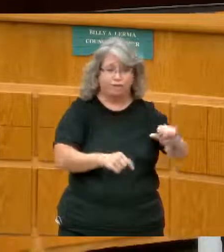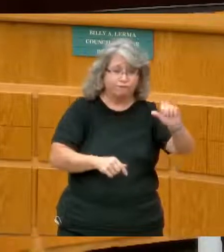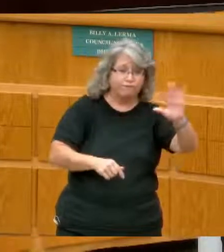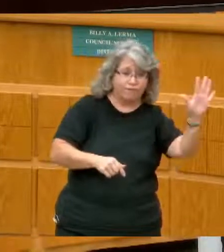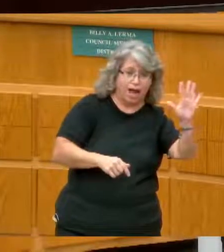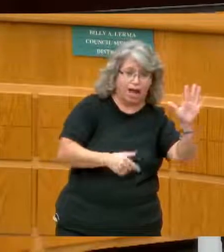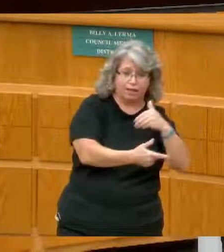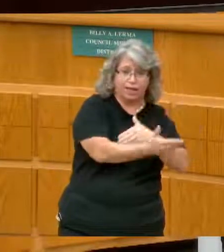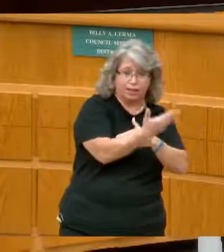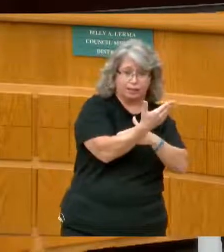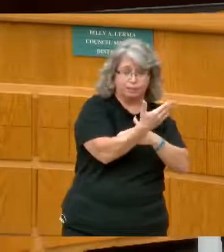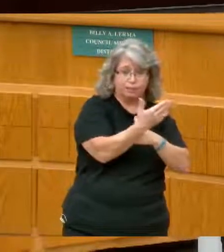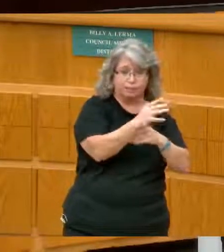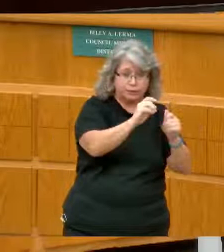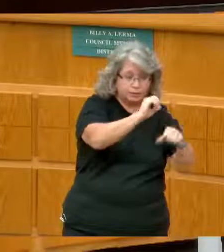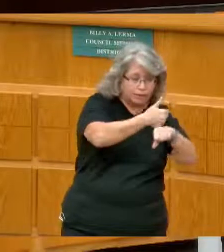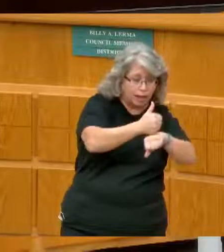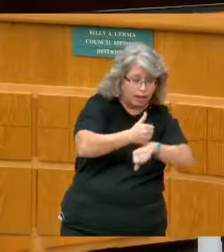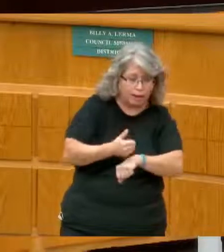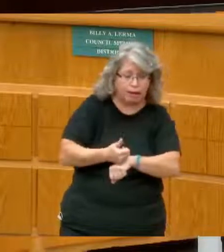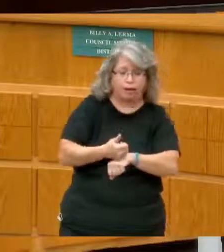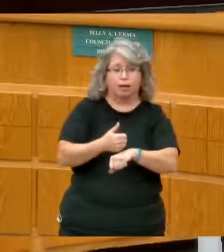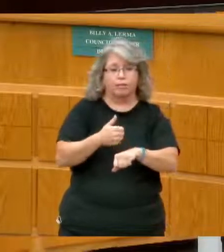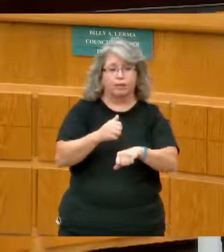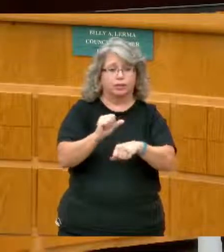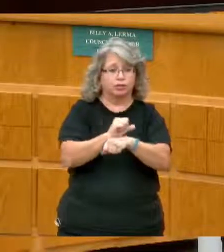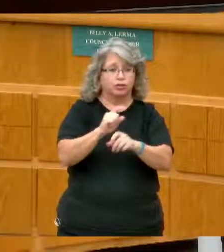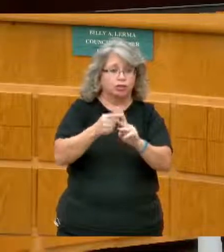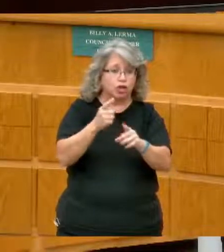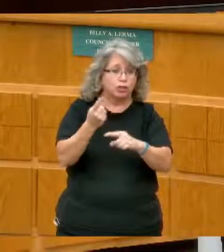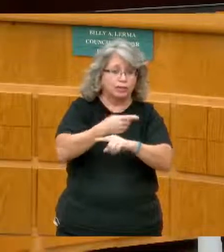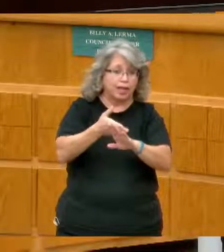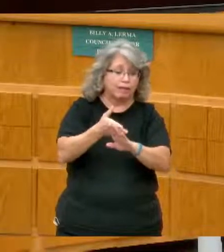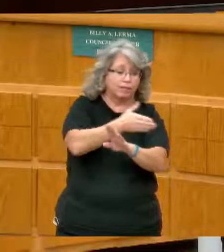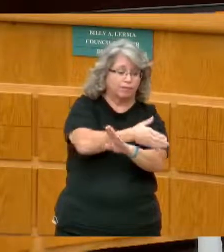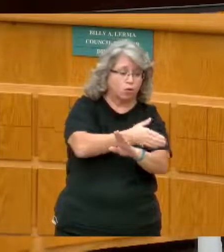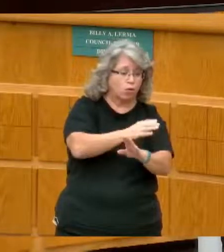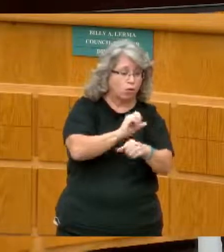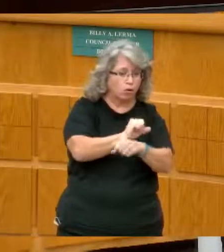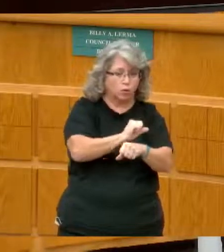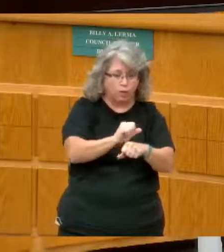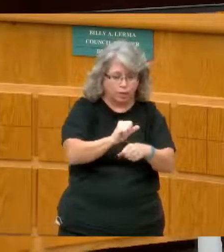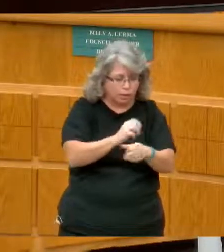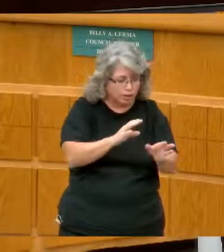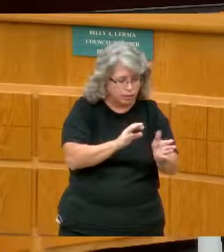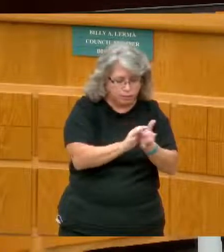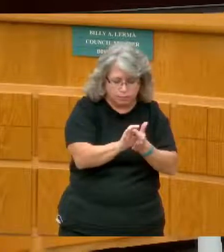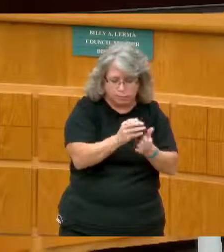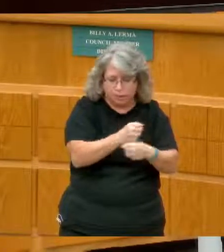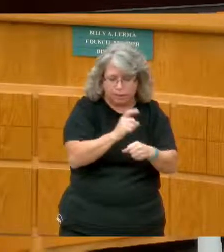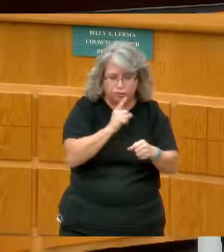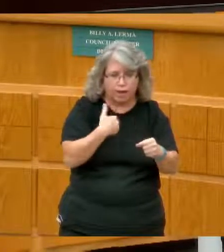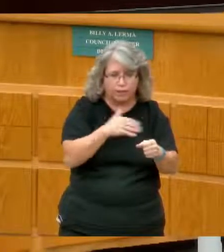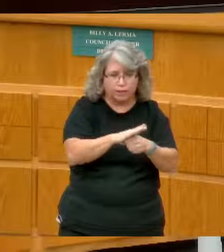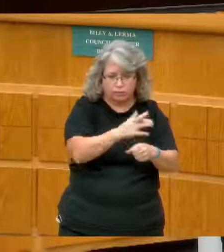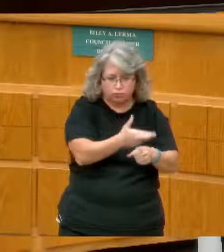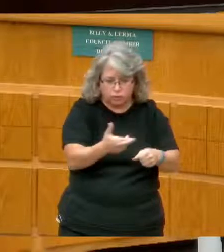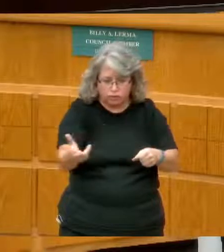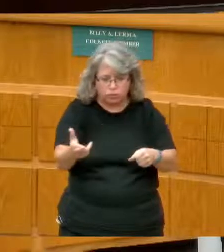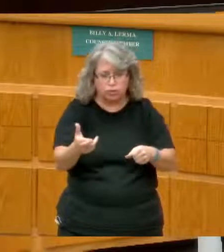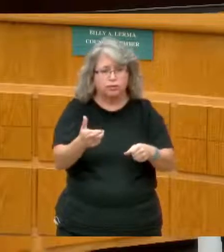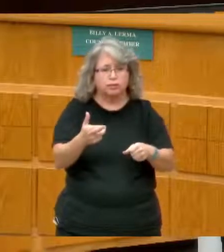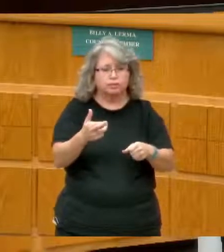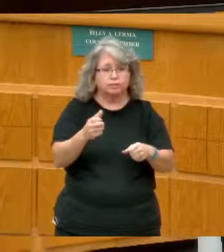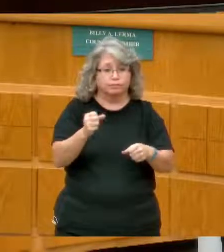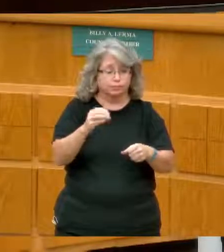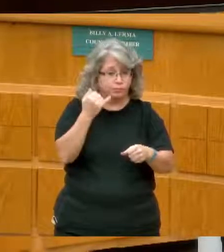on registration and preparedness on the resources. You're making sure that everything is in place so that if you're that car at